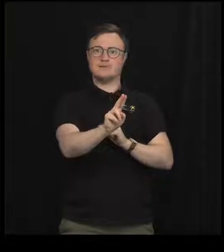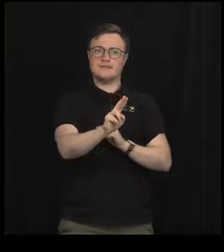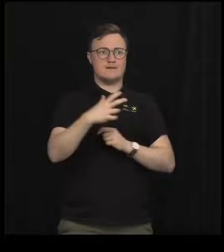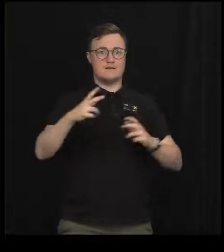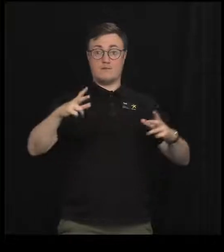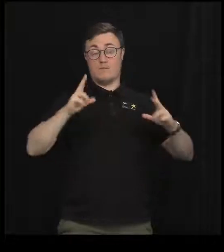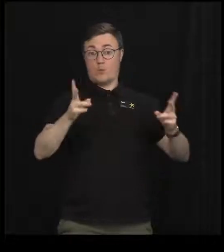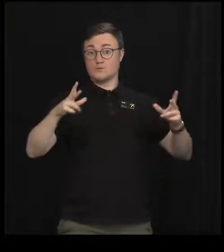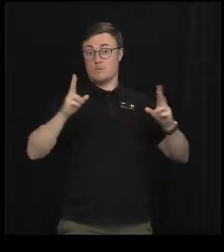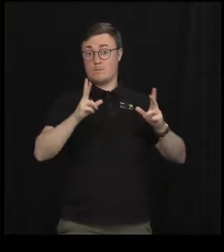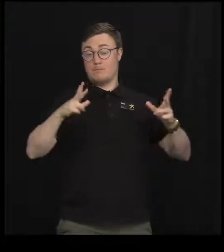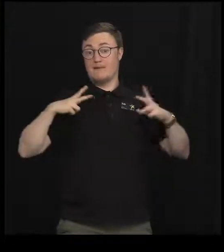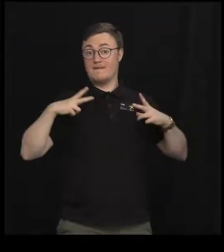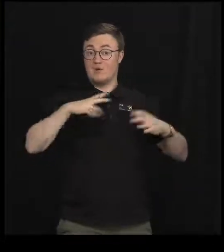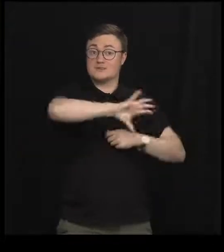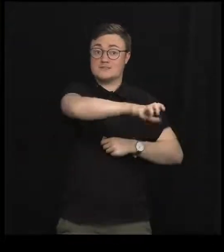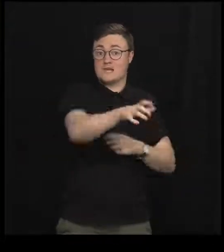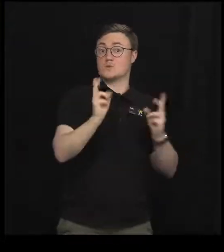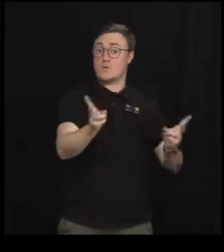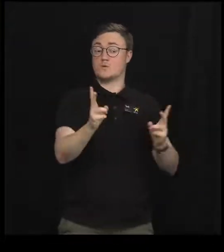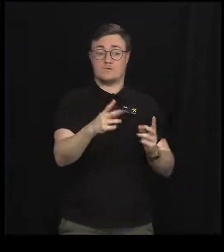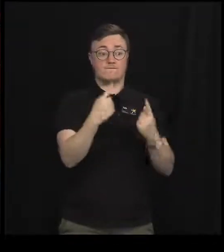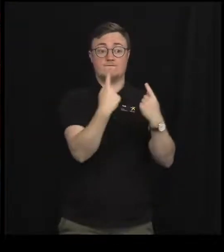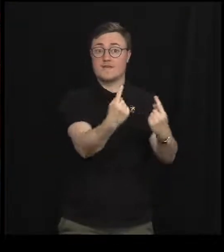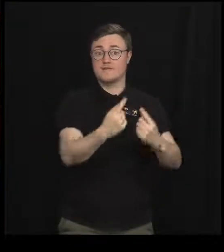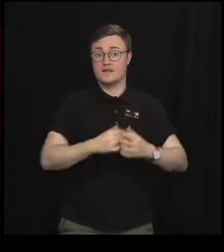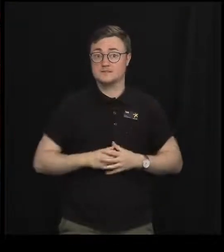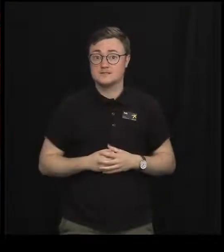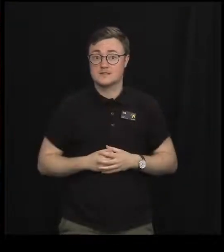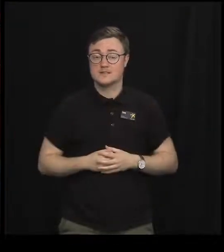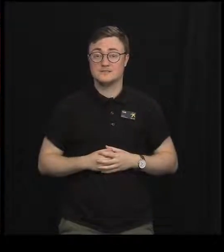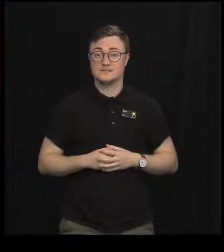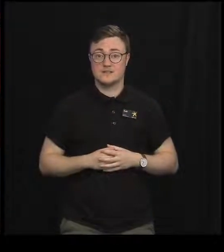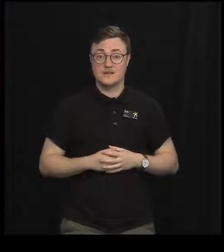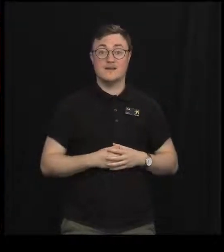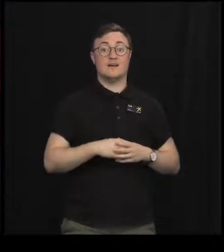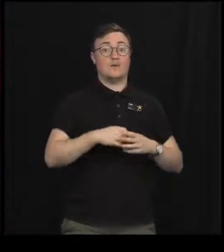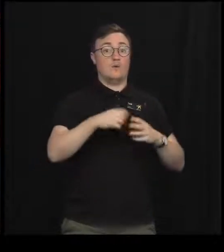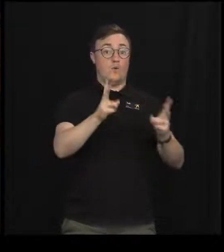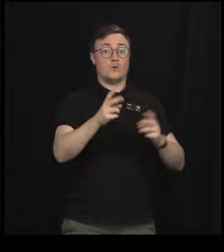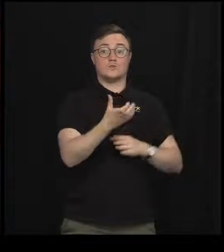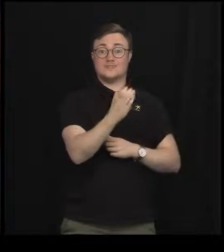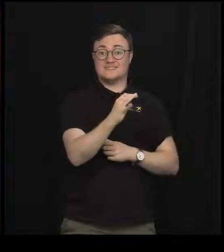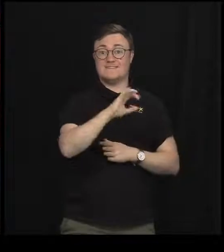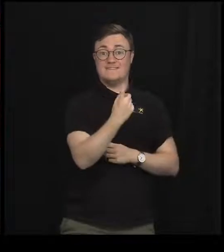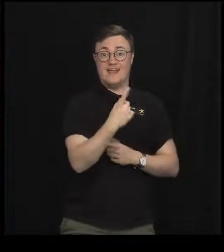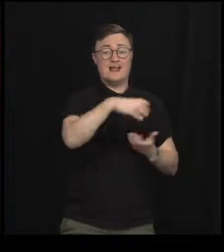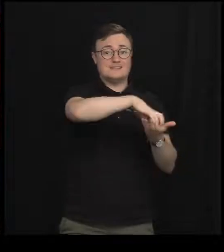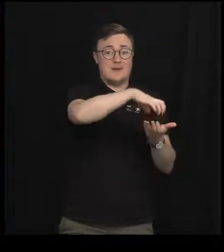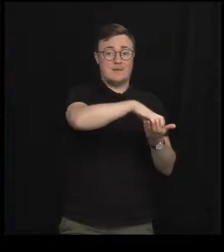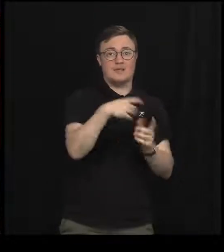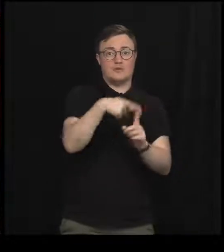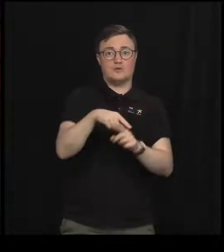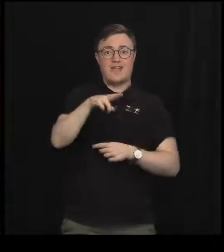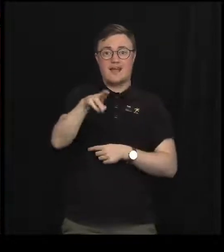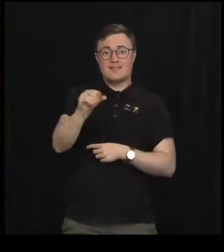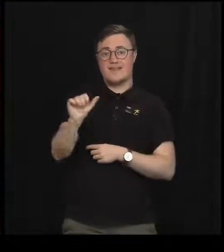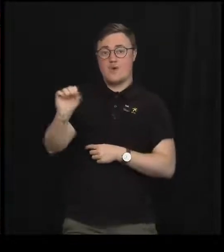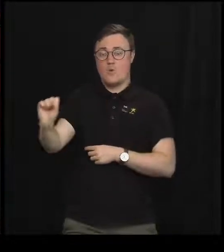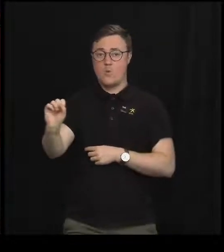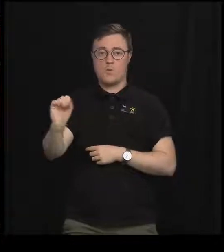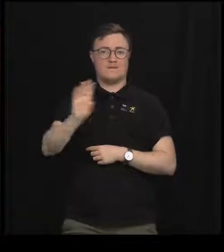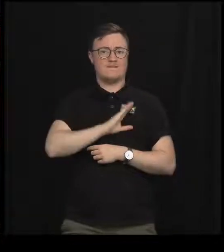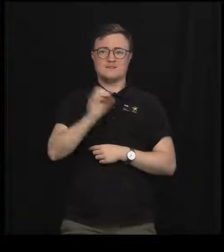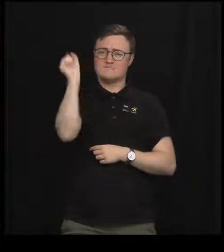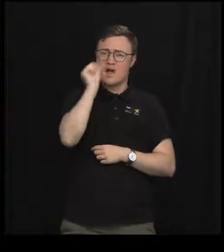sector, as well as looking around, we are amazing world-class civil society and NGOs. So being based in the Nordics enables